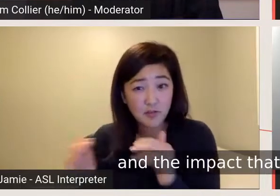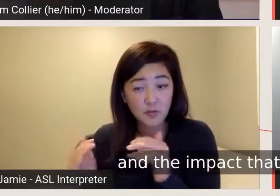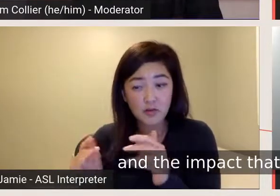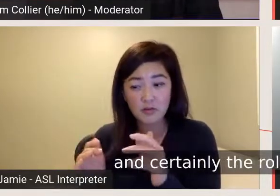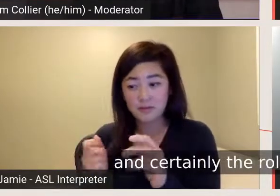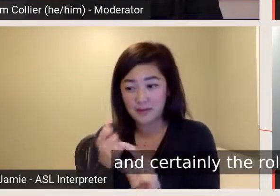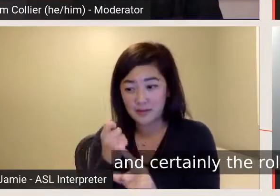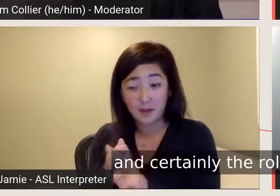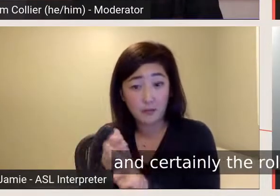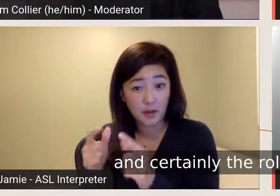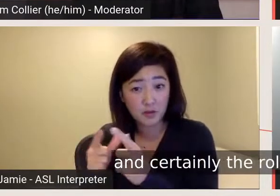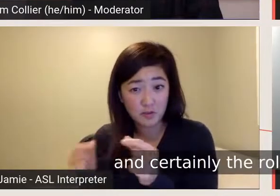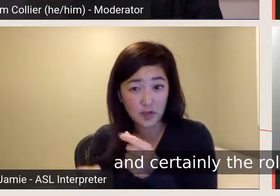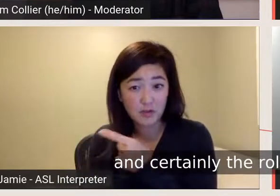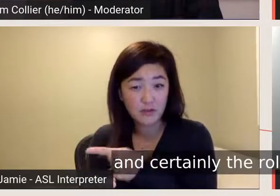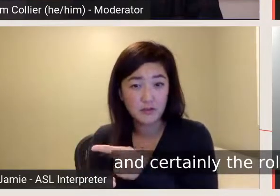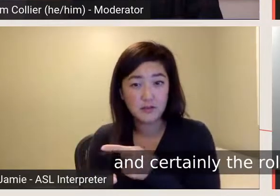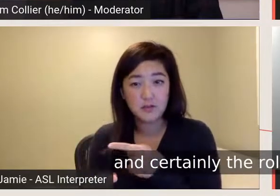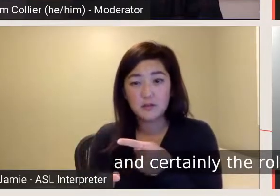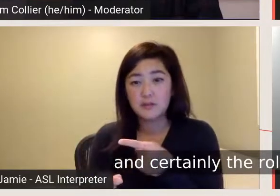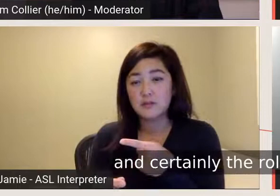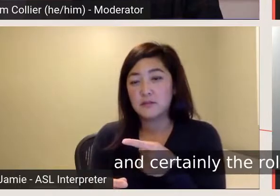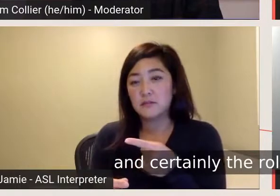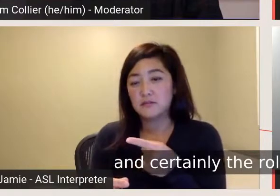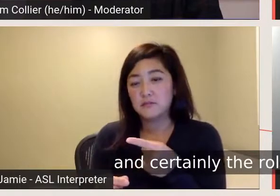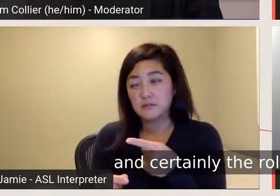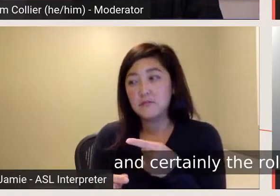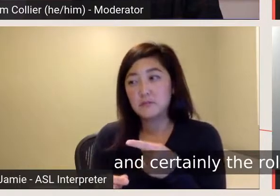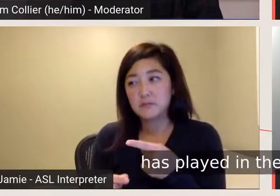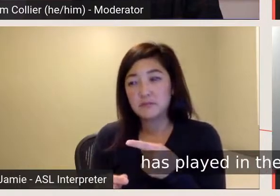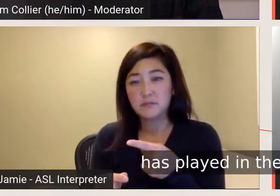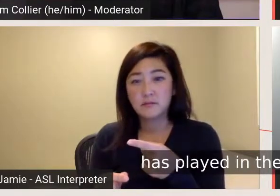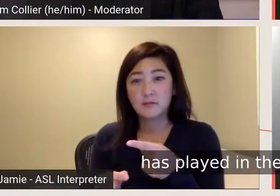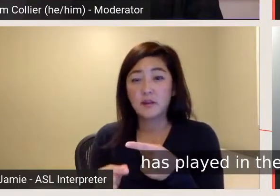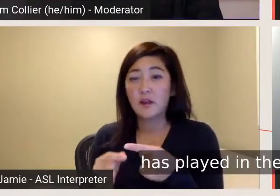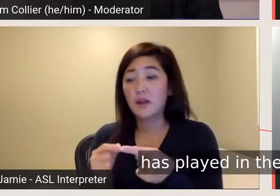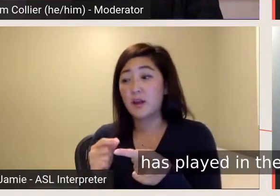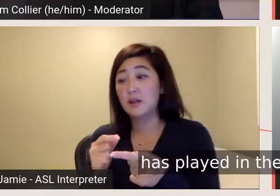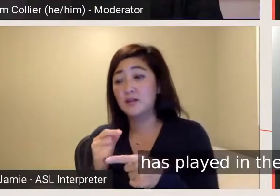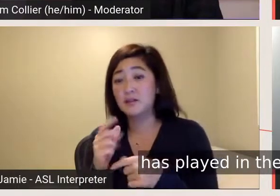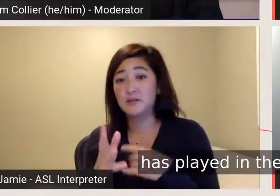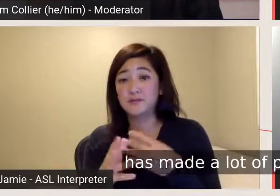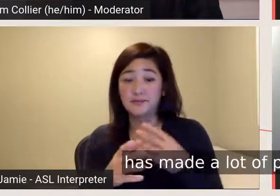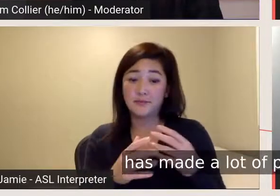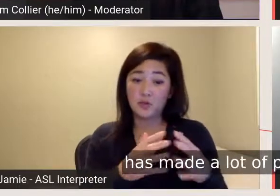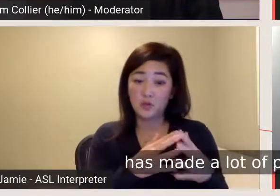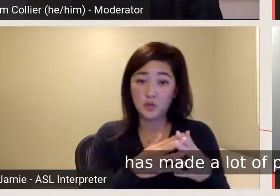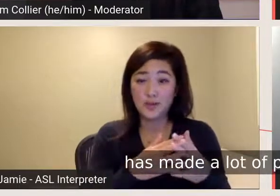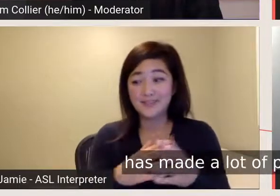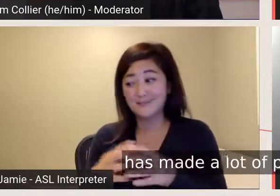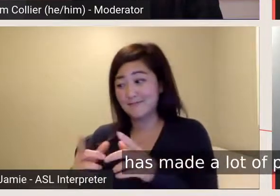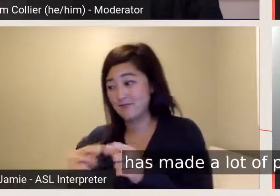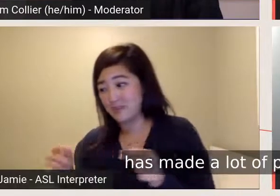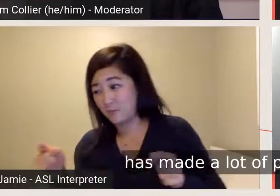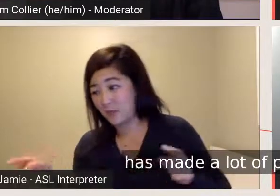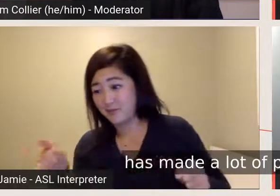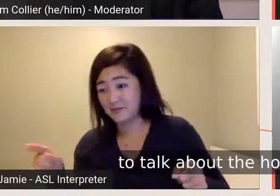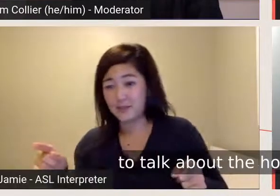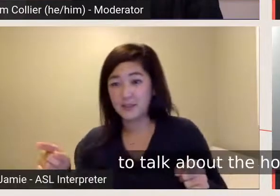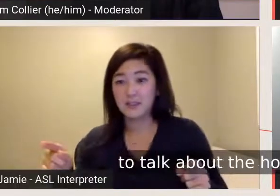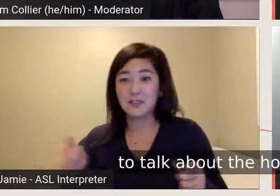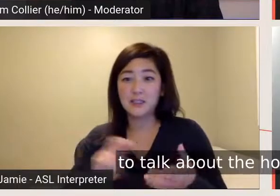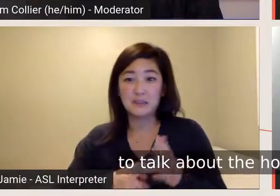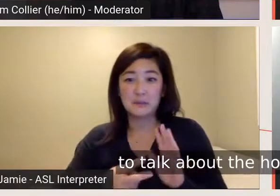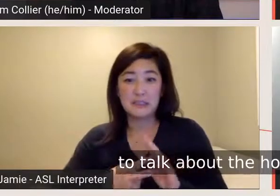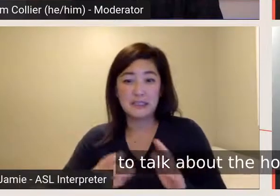on Japan, and certainly the role that US-Japan has played in the post-war era, has made a lot of people reluctant to